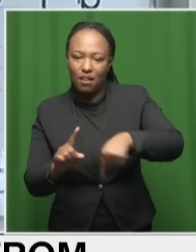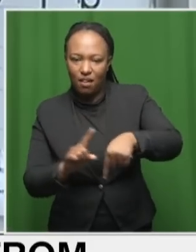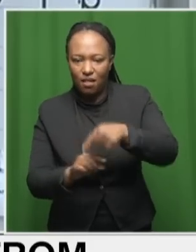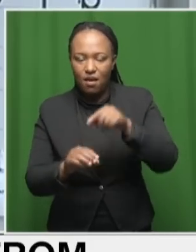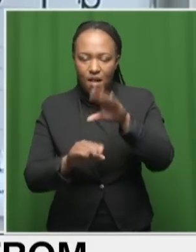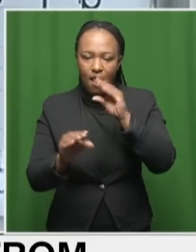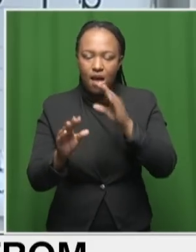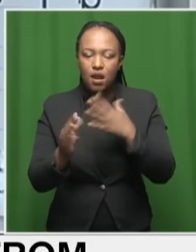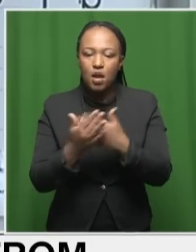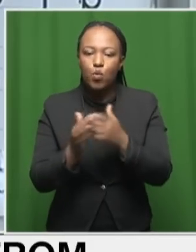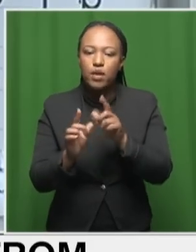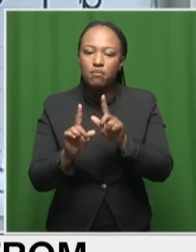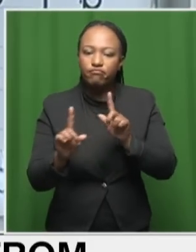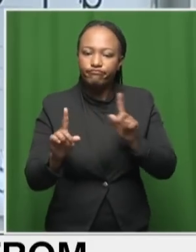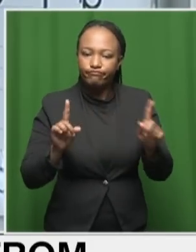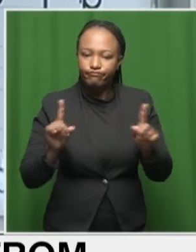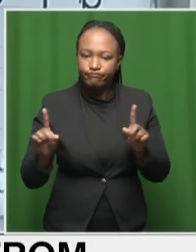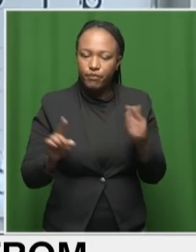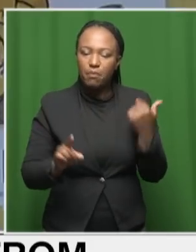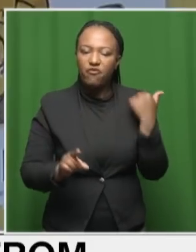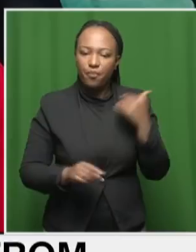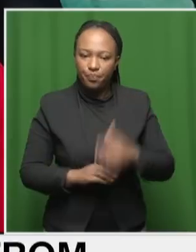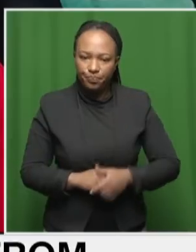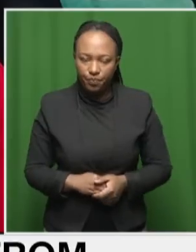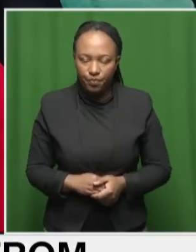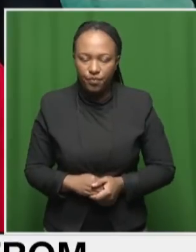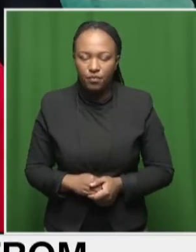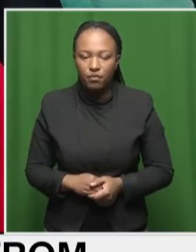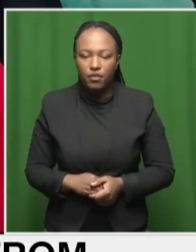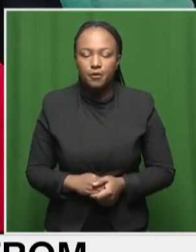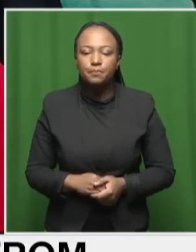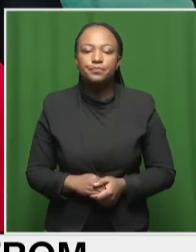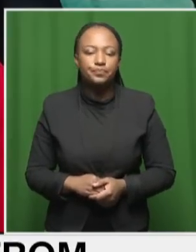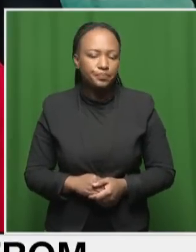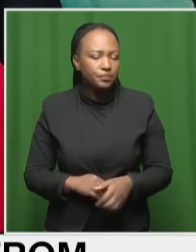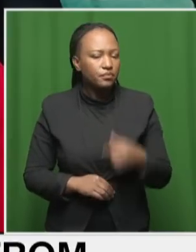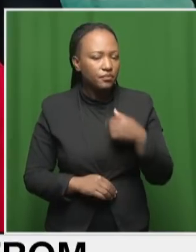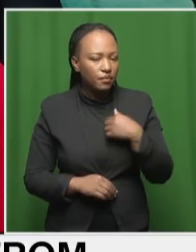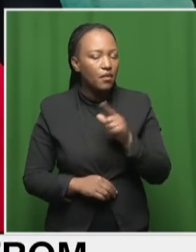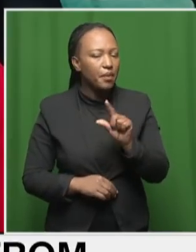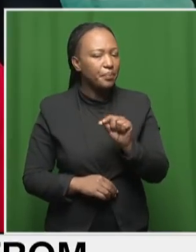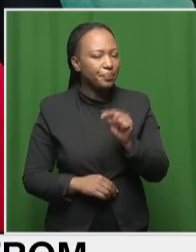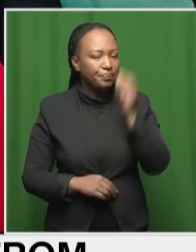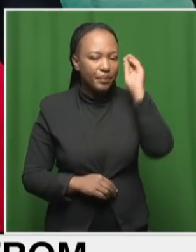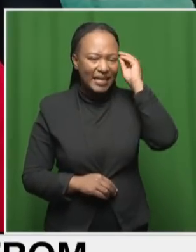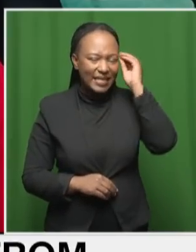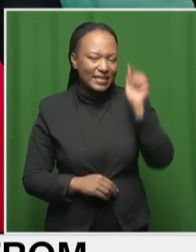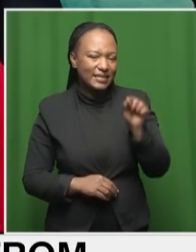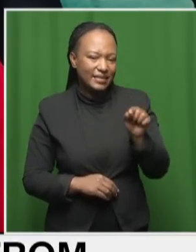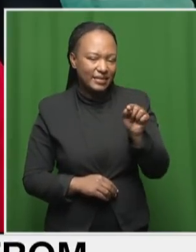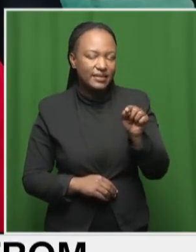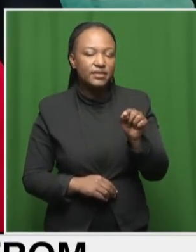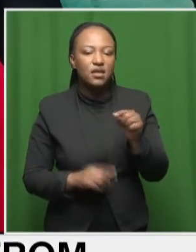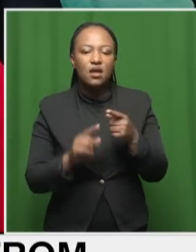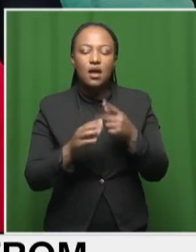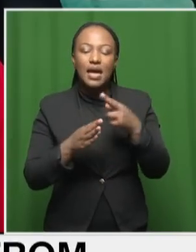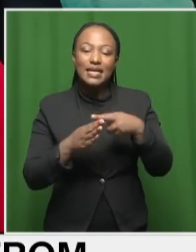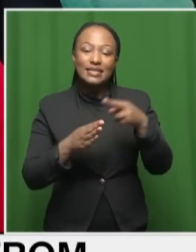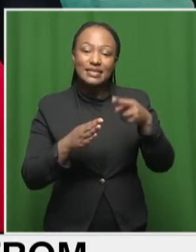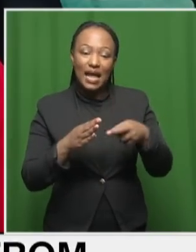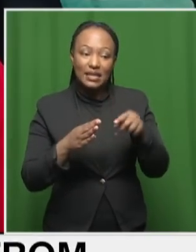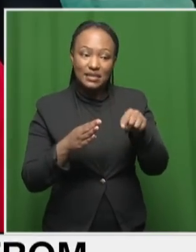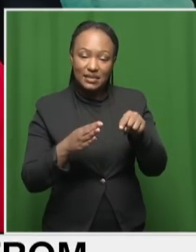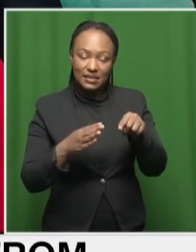social distancing could be put in place. So what was also interesting, if we look at these results, is, of